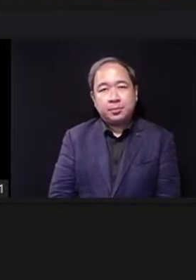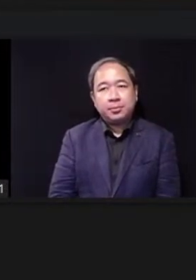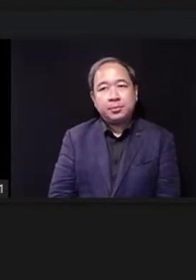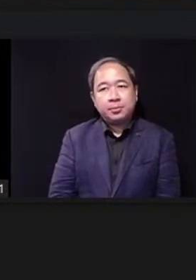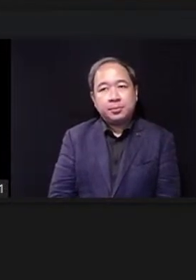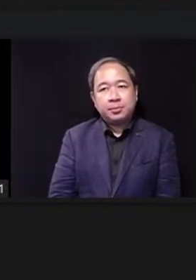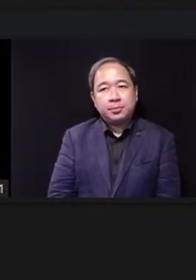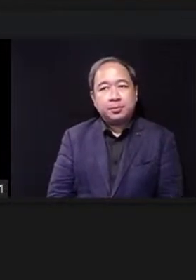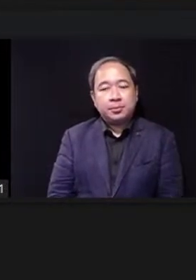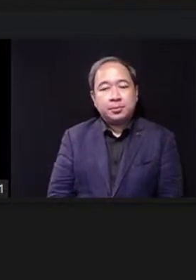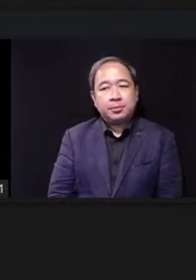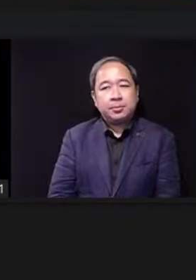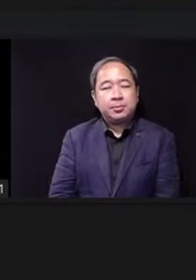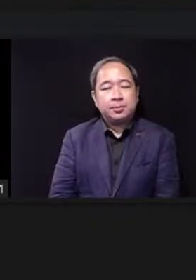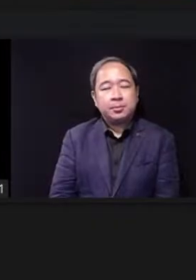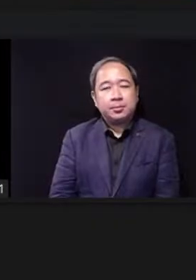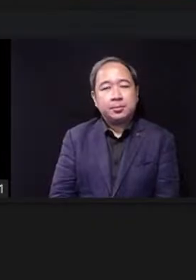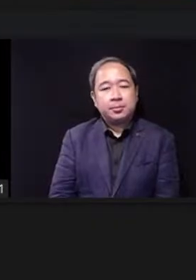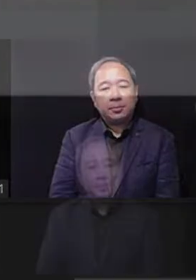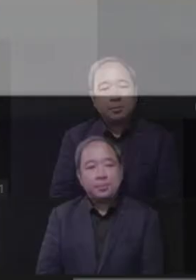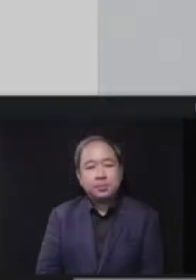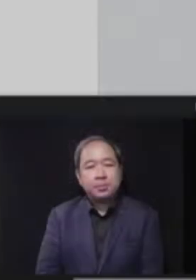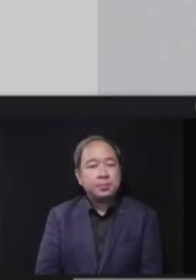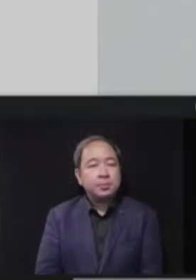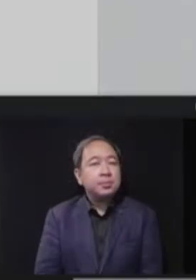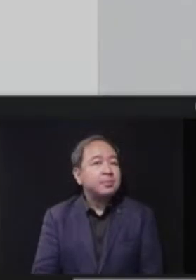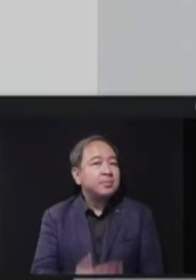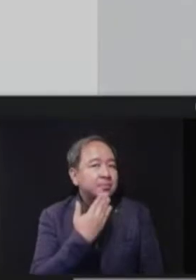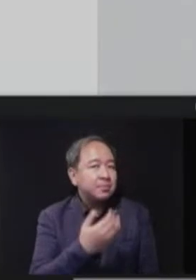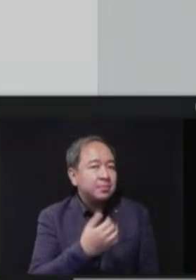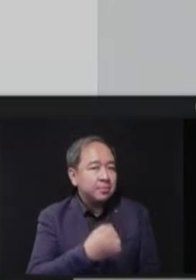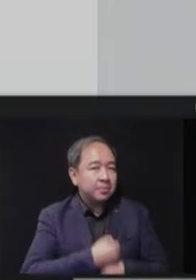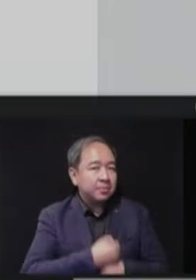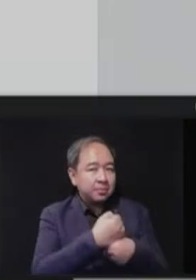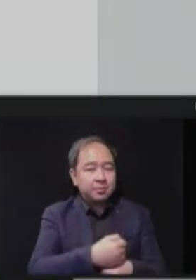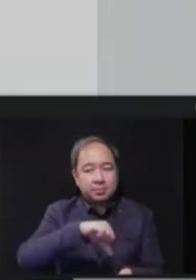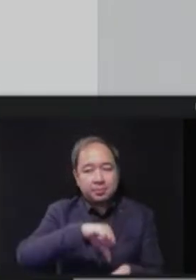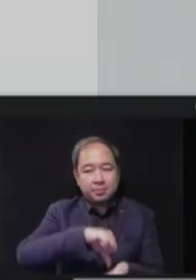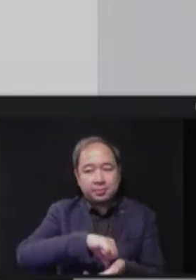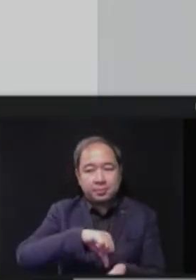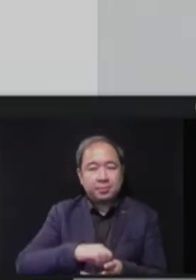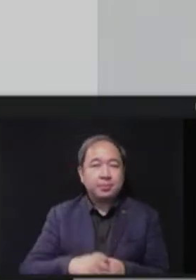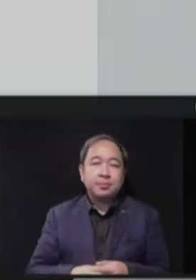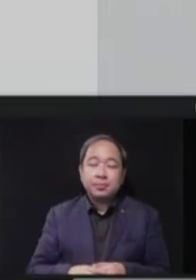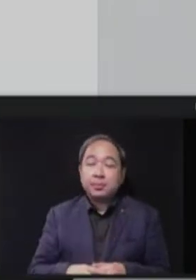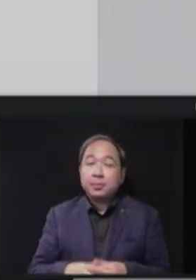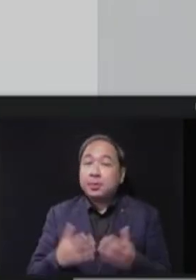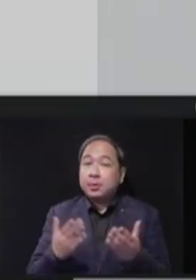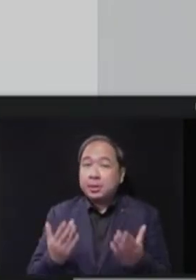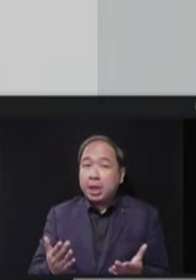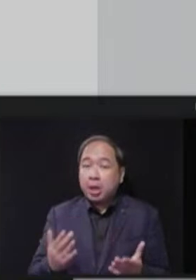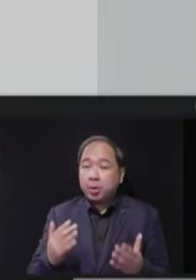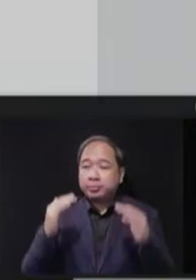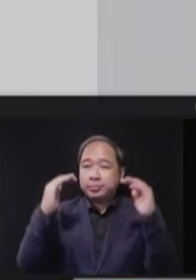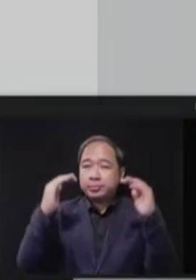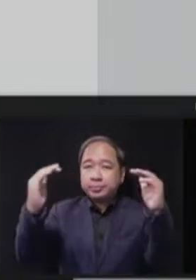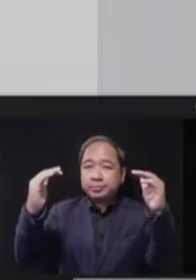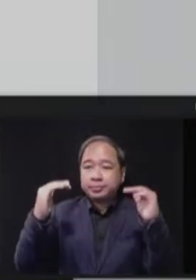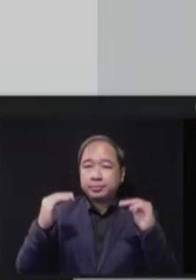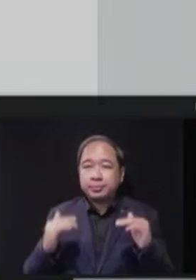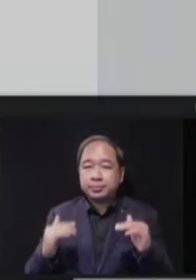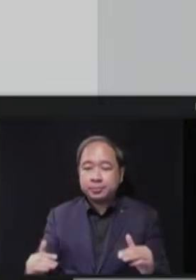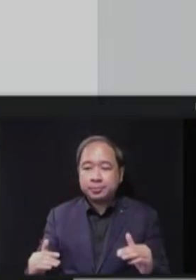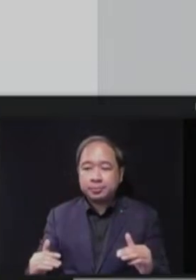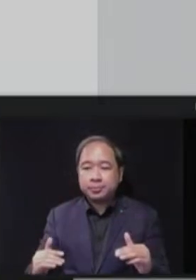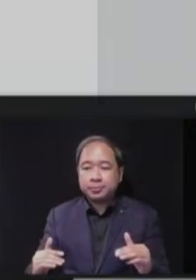Okay, thank you very much to the distinguished delegate from Iran. Now we move on and go to the next